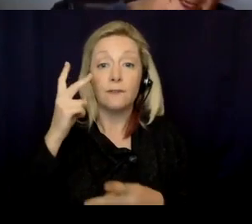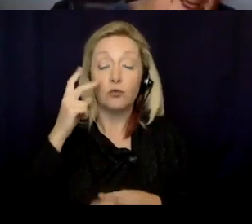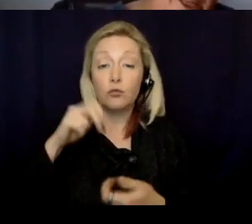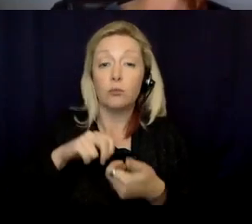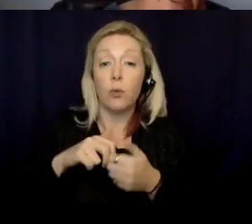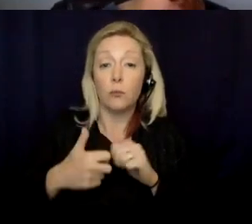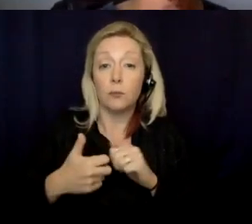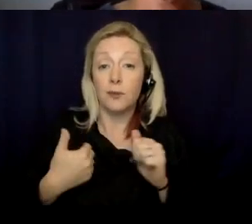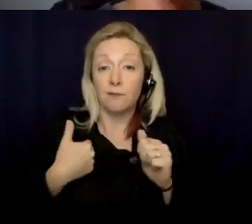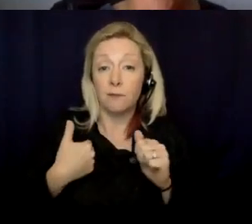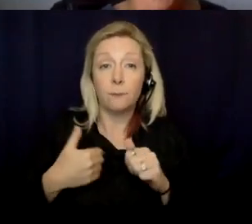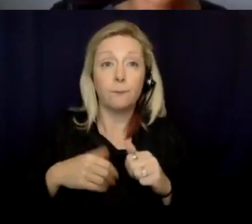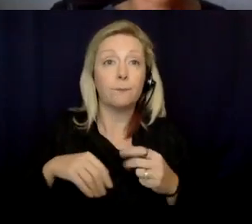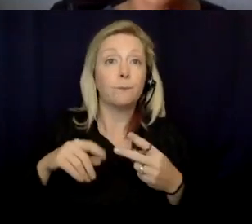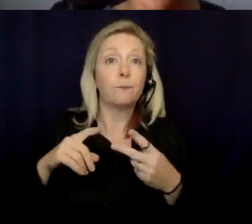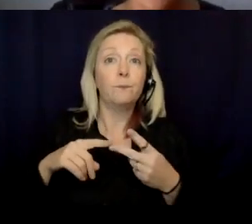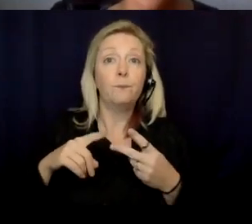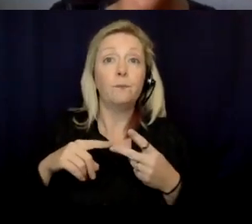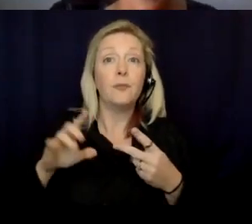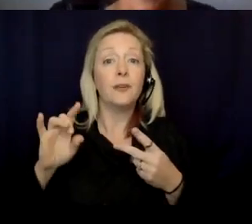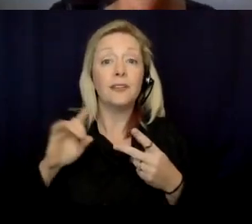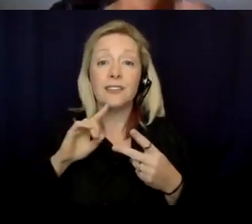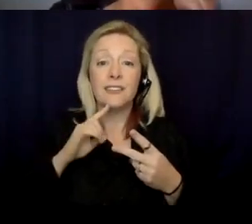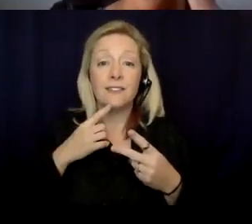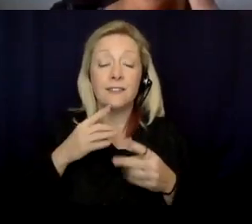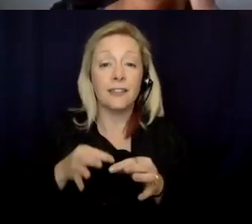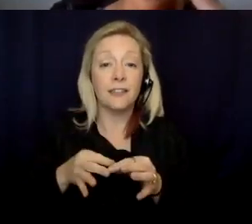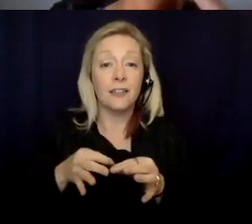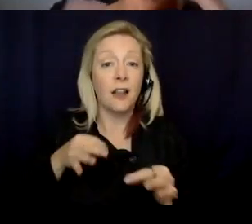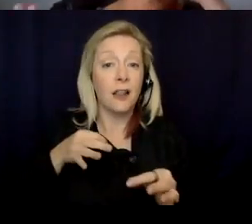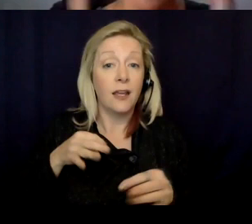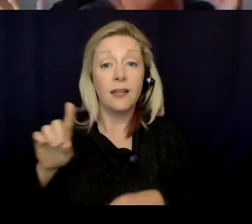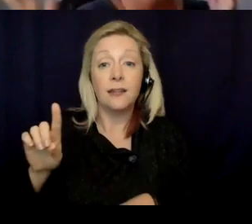any individual who has significant delay or disability with